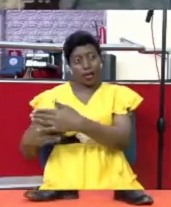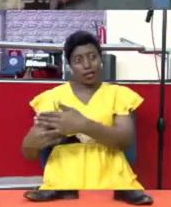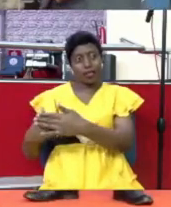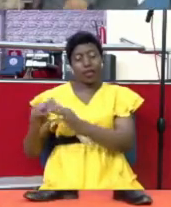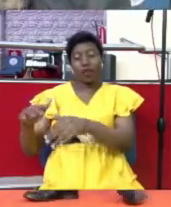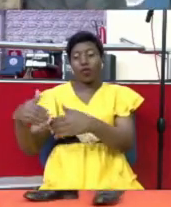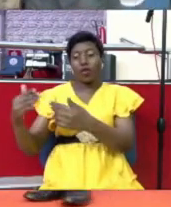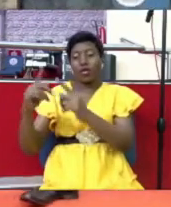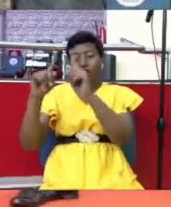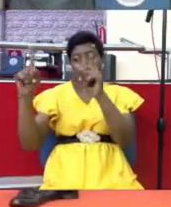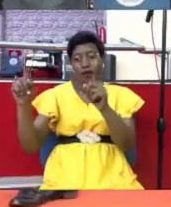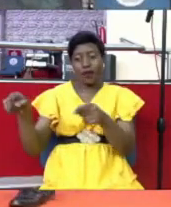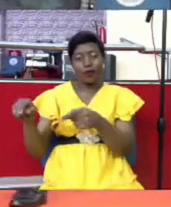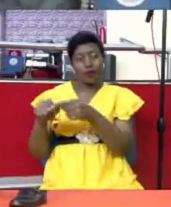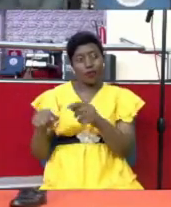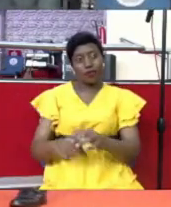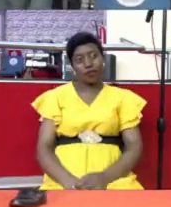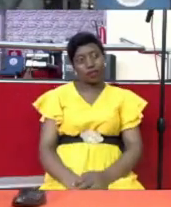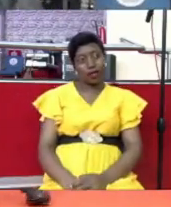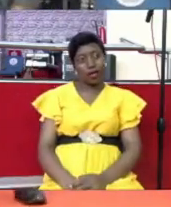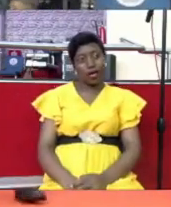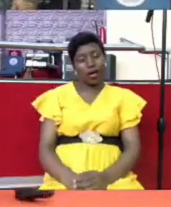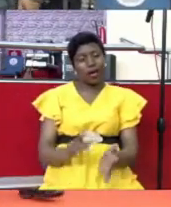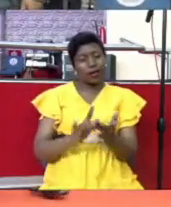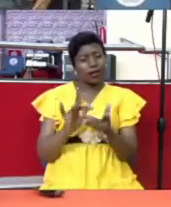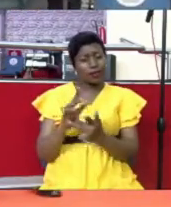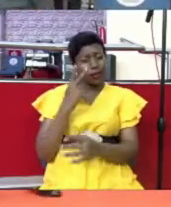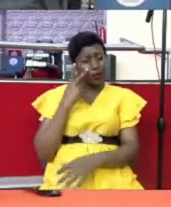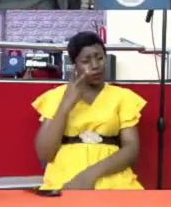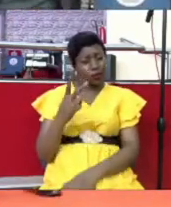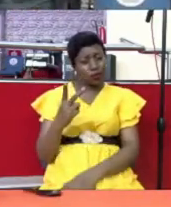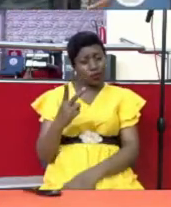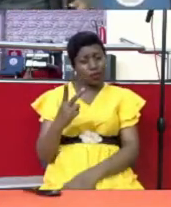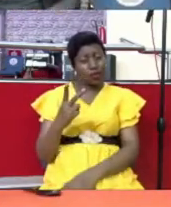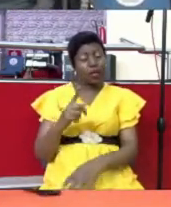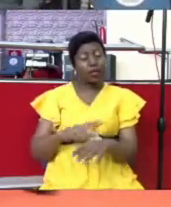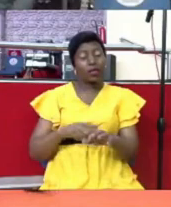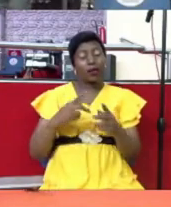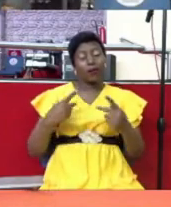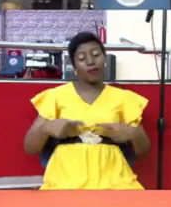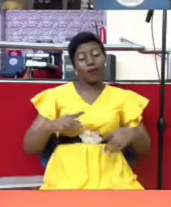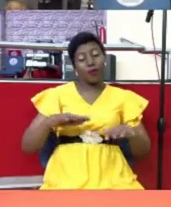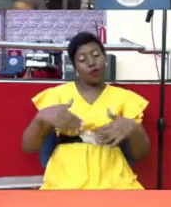And he was watching people giving as they came. And